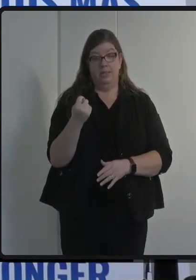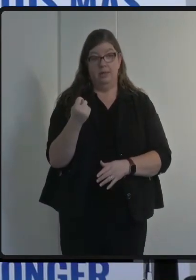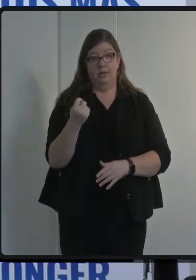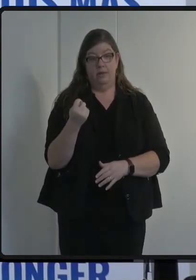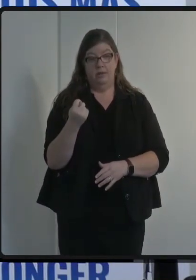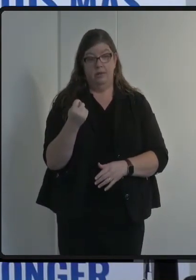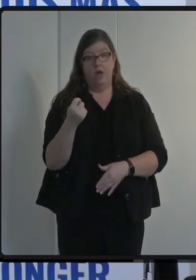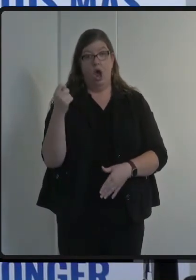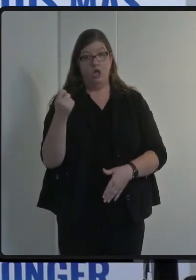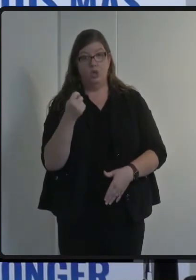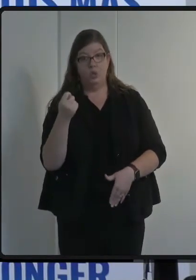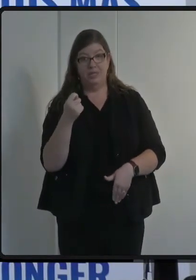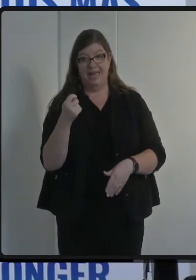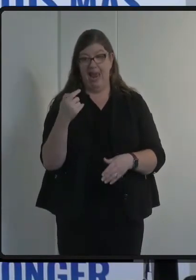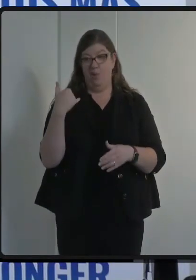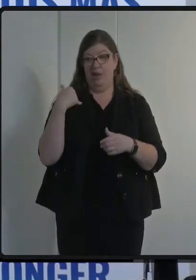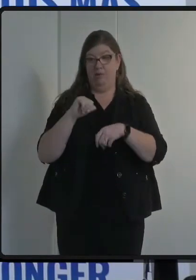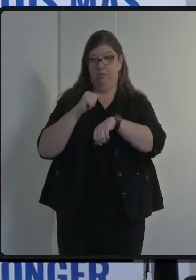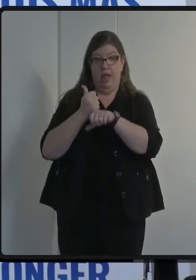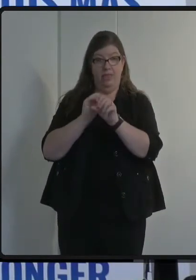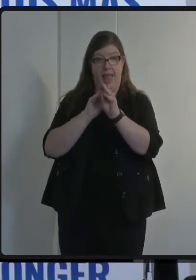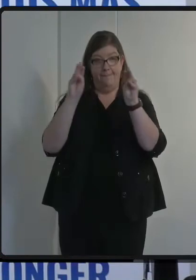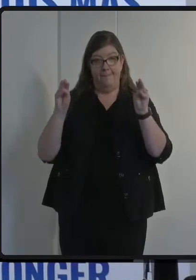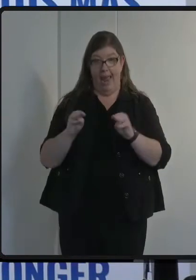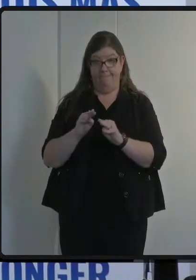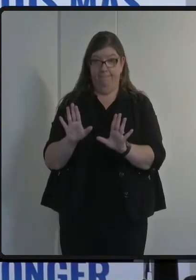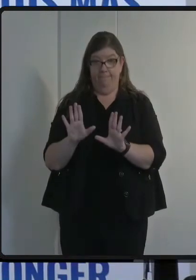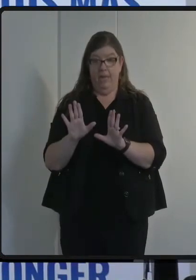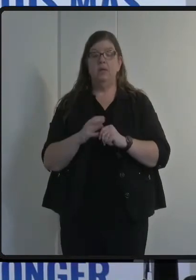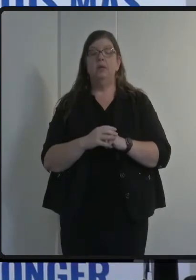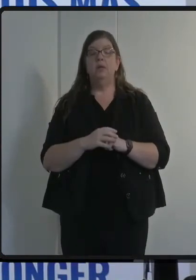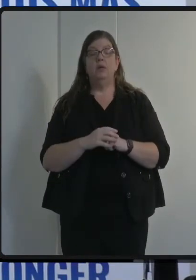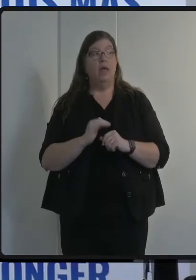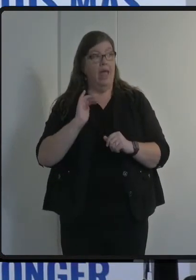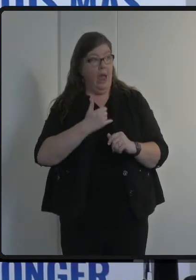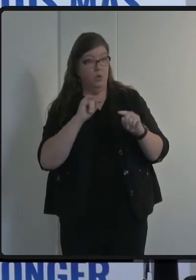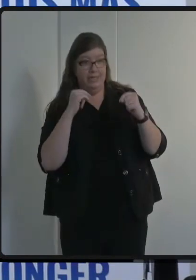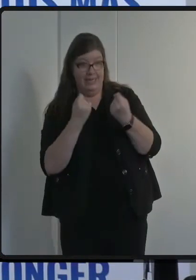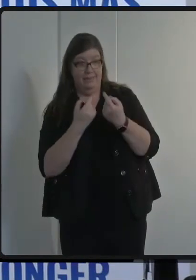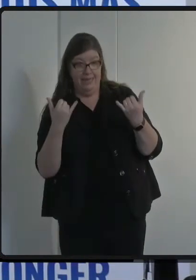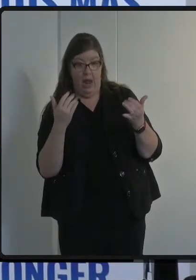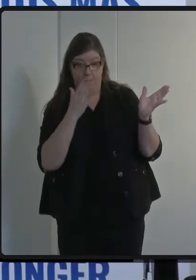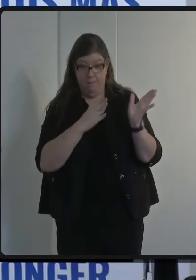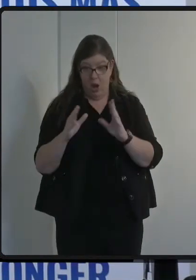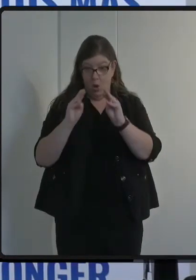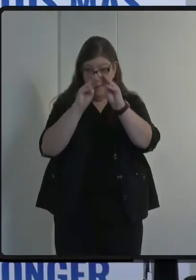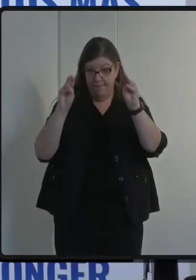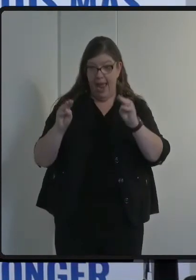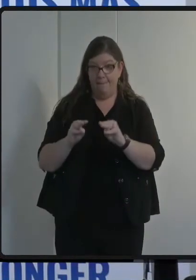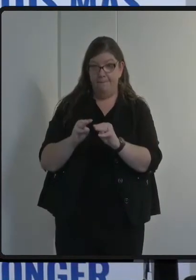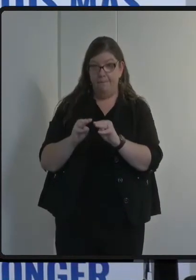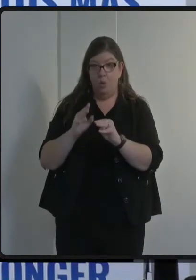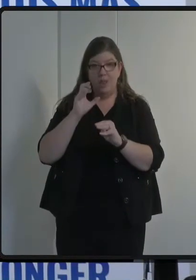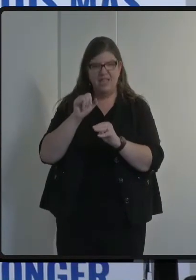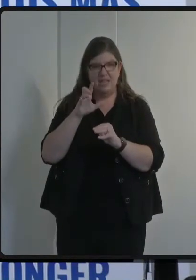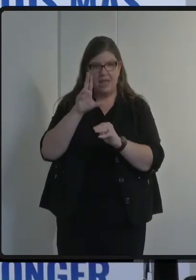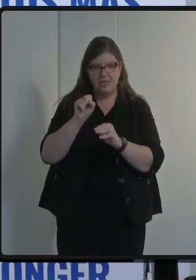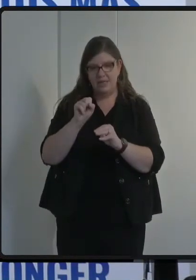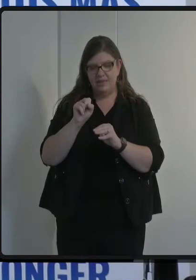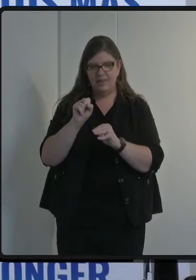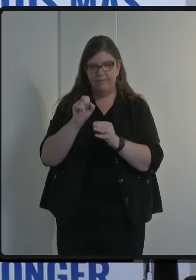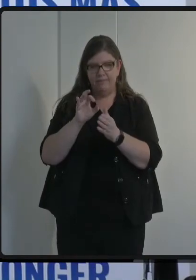we have that map. Our team is preparing the map with all the census tracts,